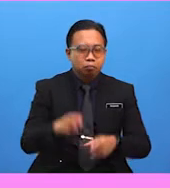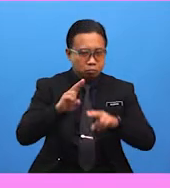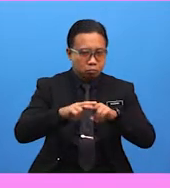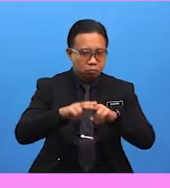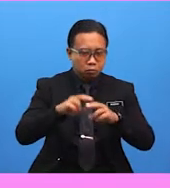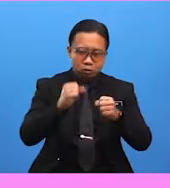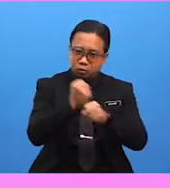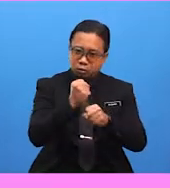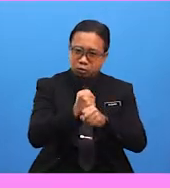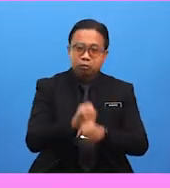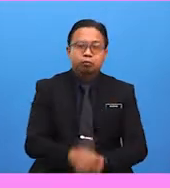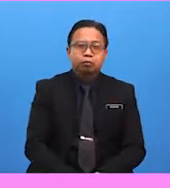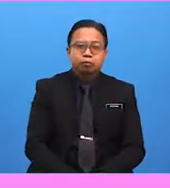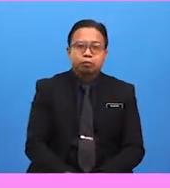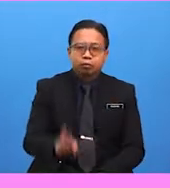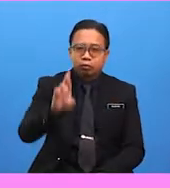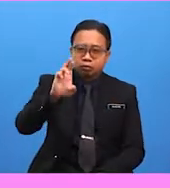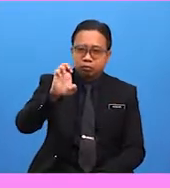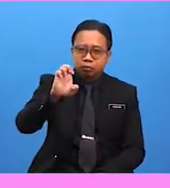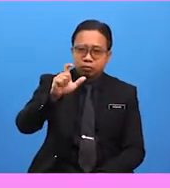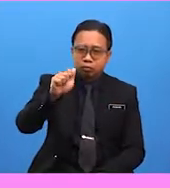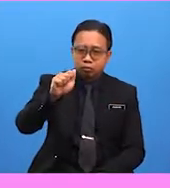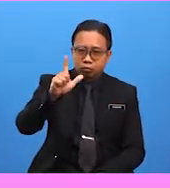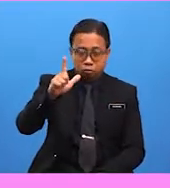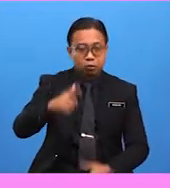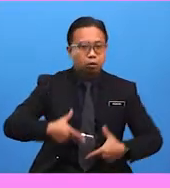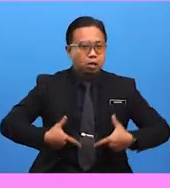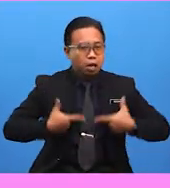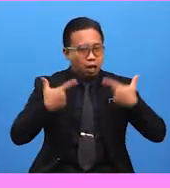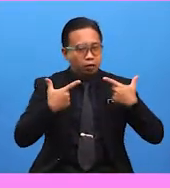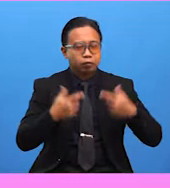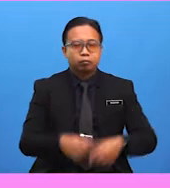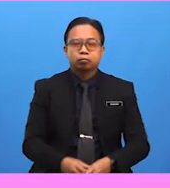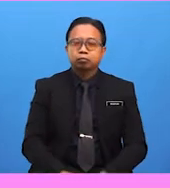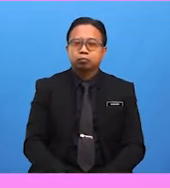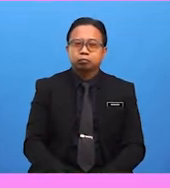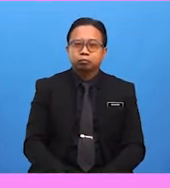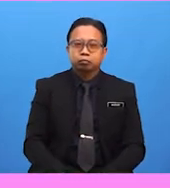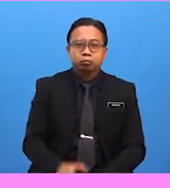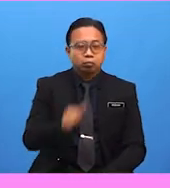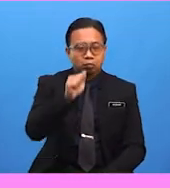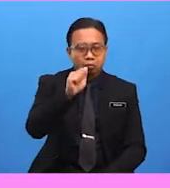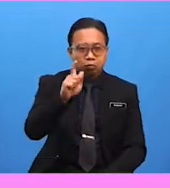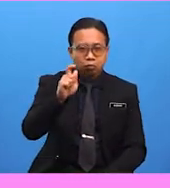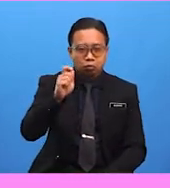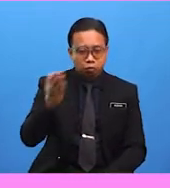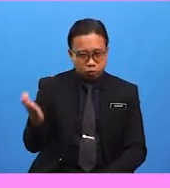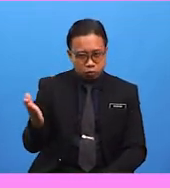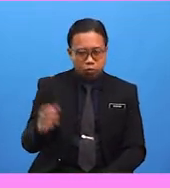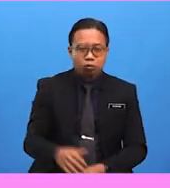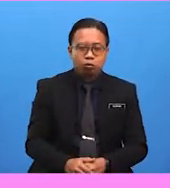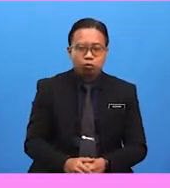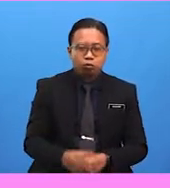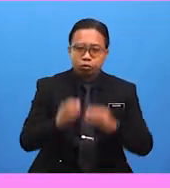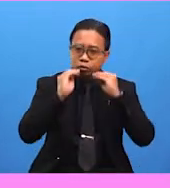to get real life experience. Although teachers will be in